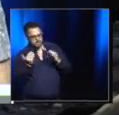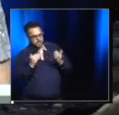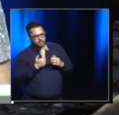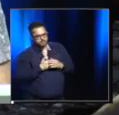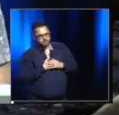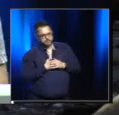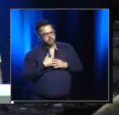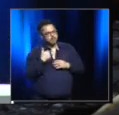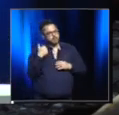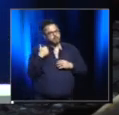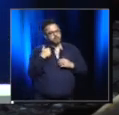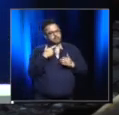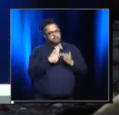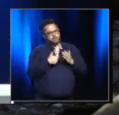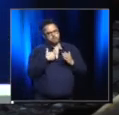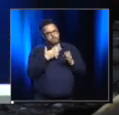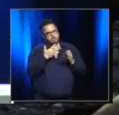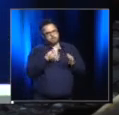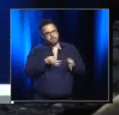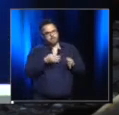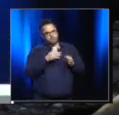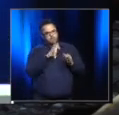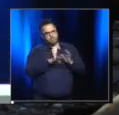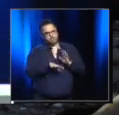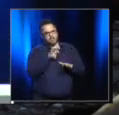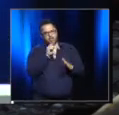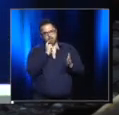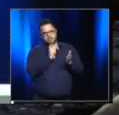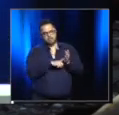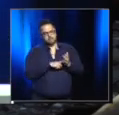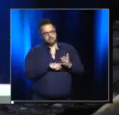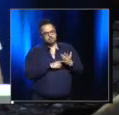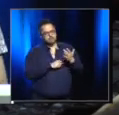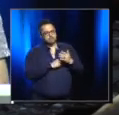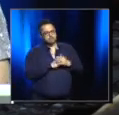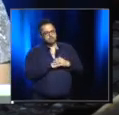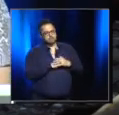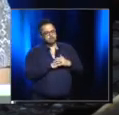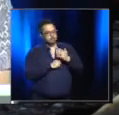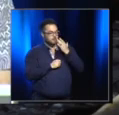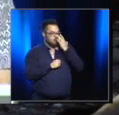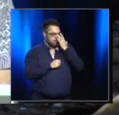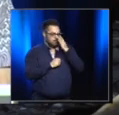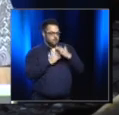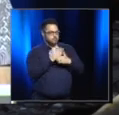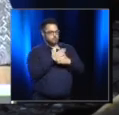And this is what we found. We found that between